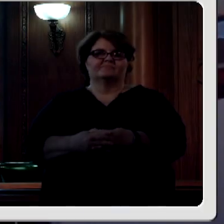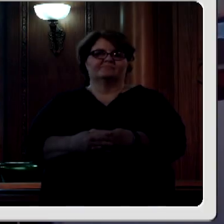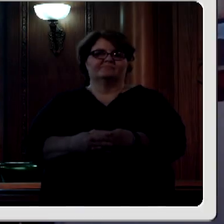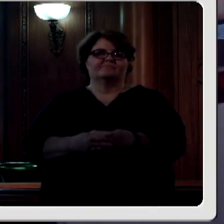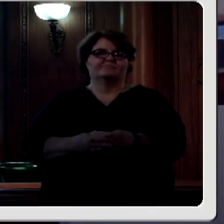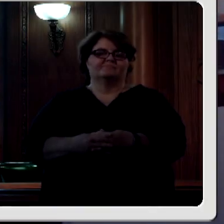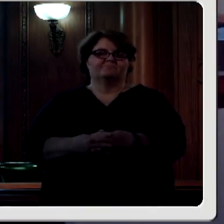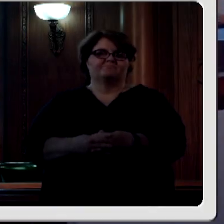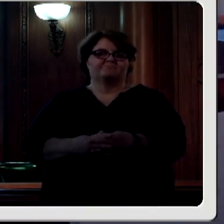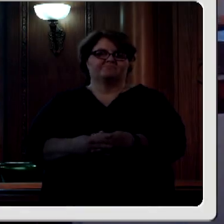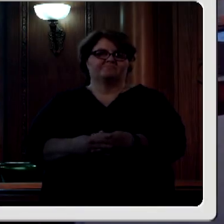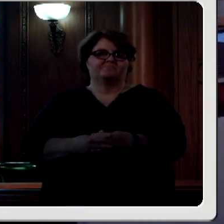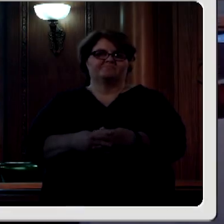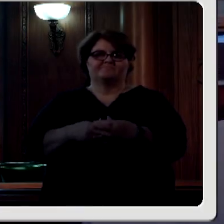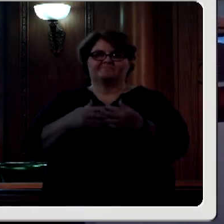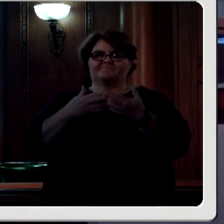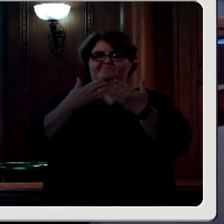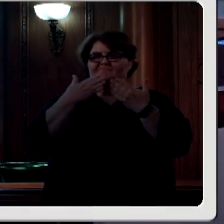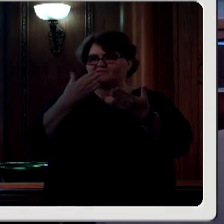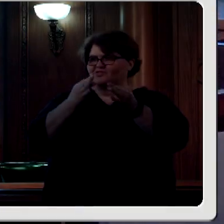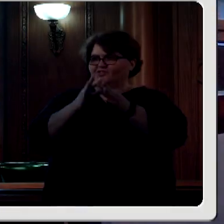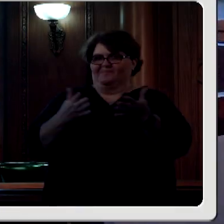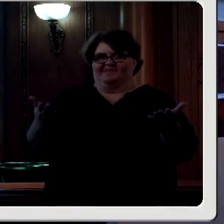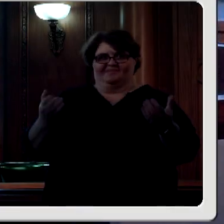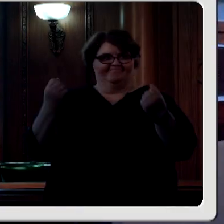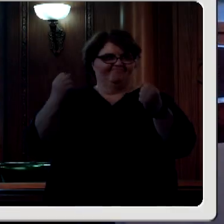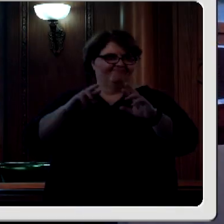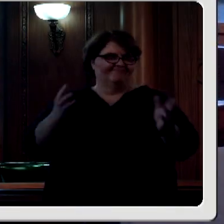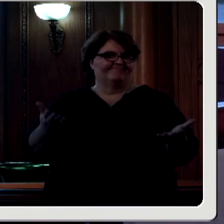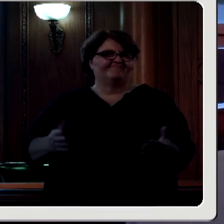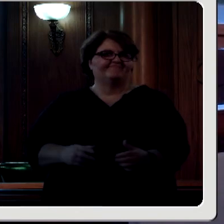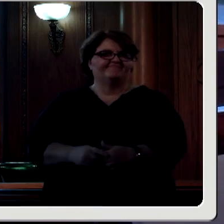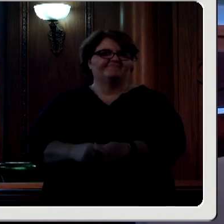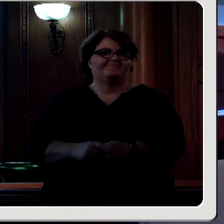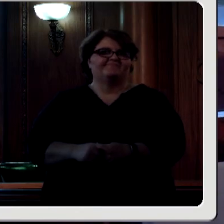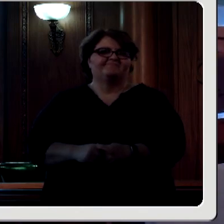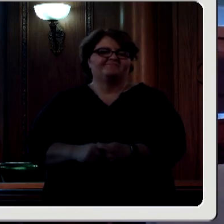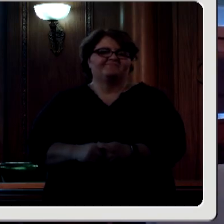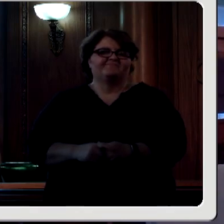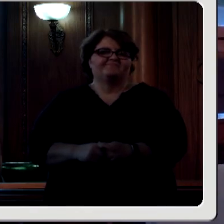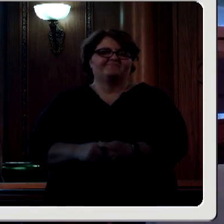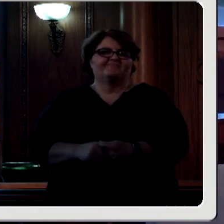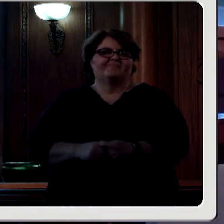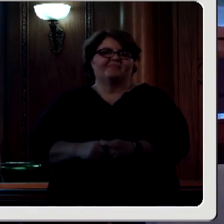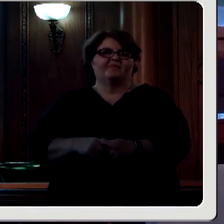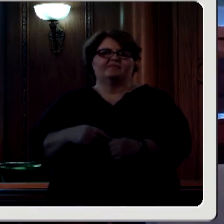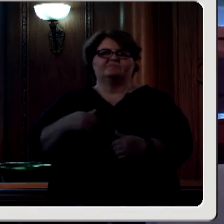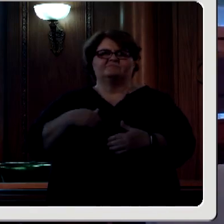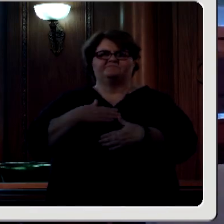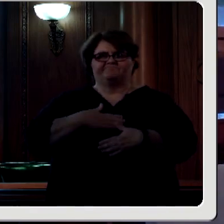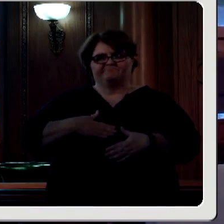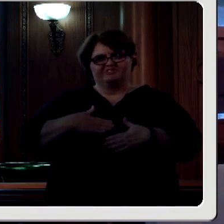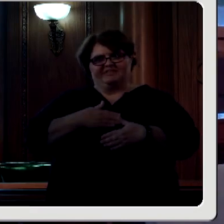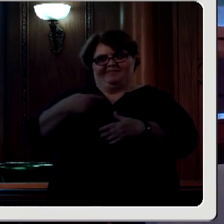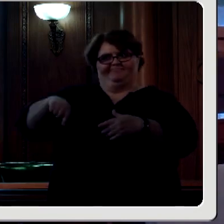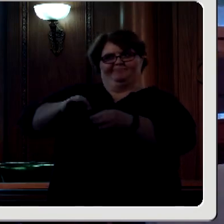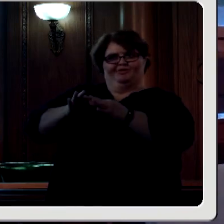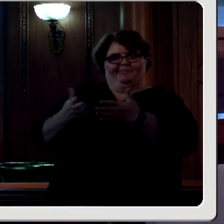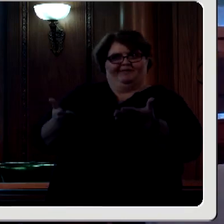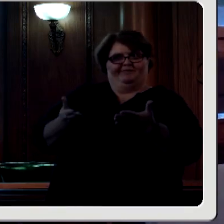I want to thank our sign language individuals who are here. Thank you very much. Appreciate that.